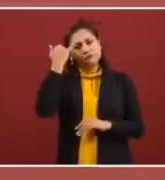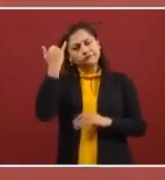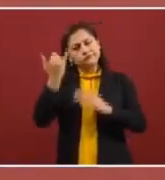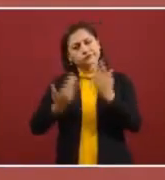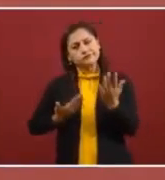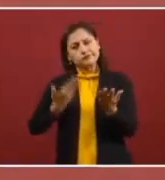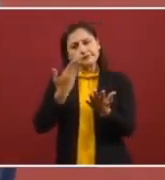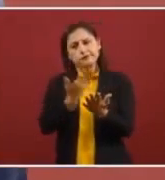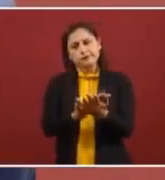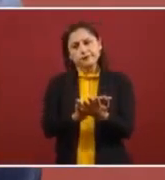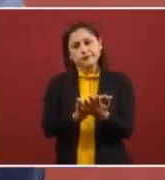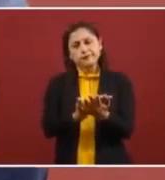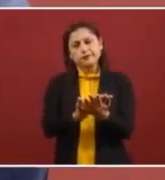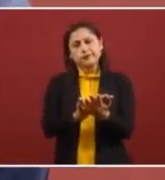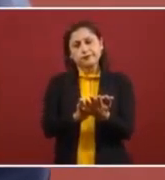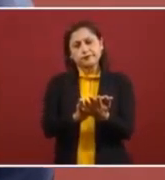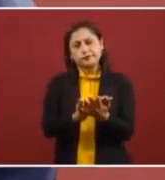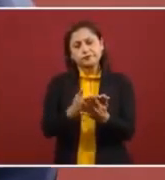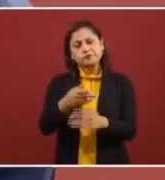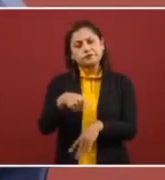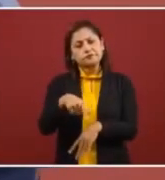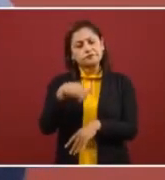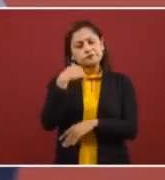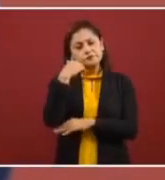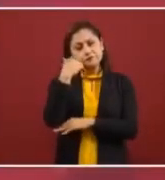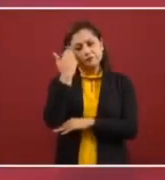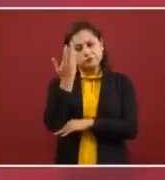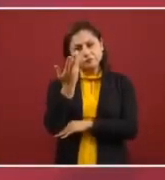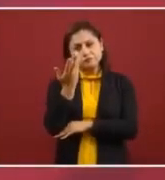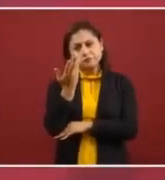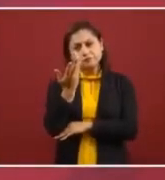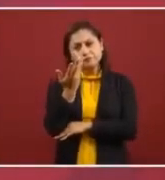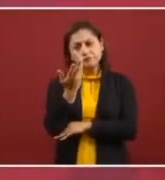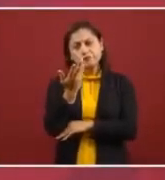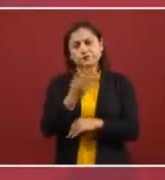income. And they were proposing to increase